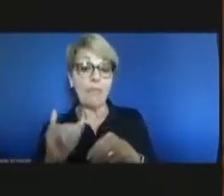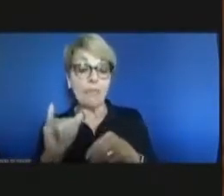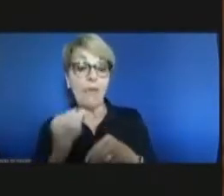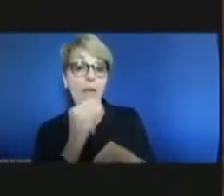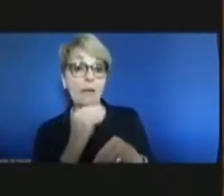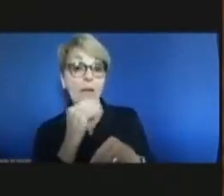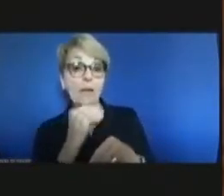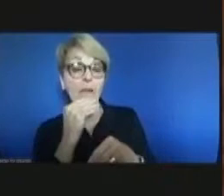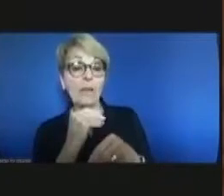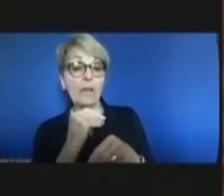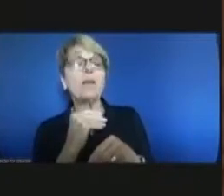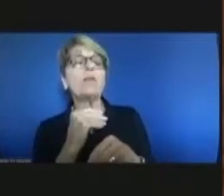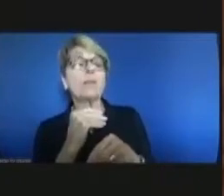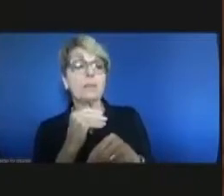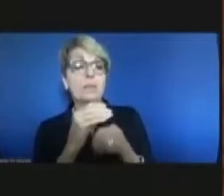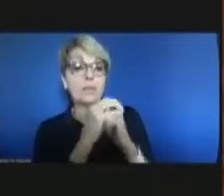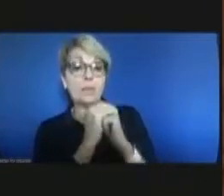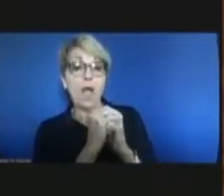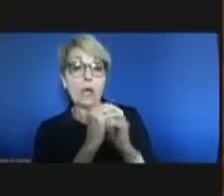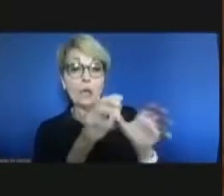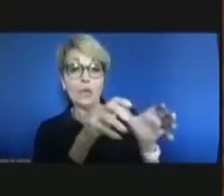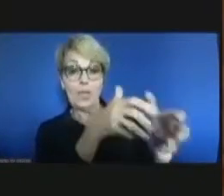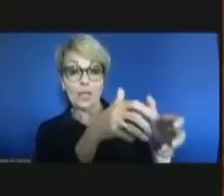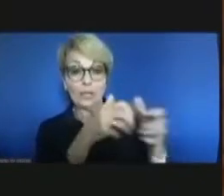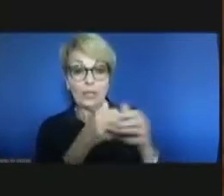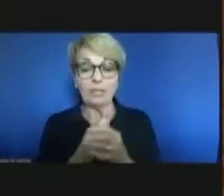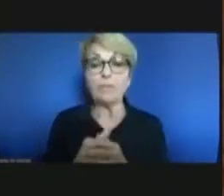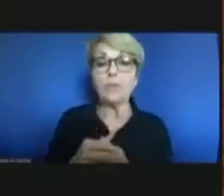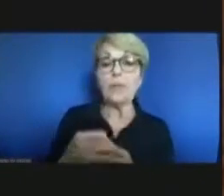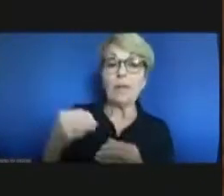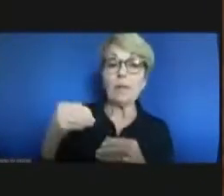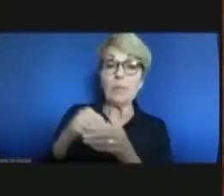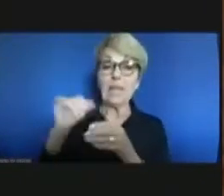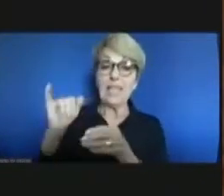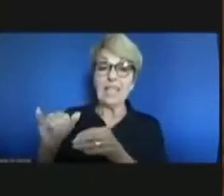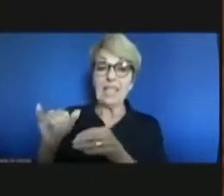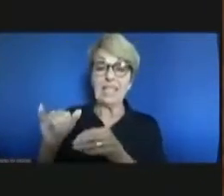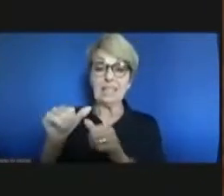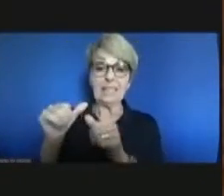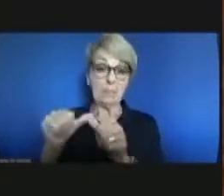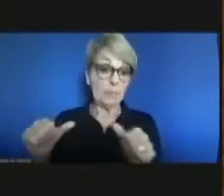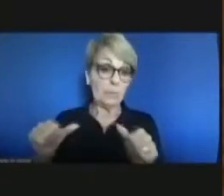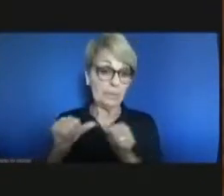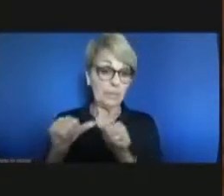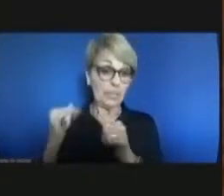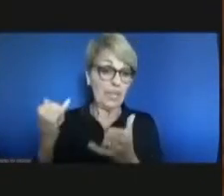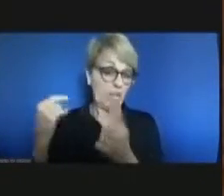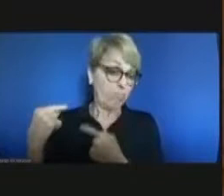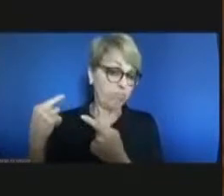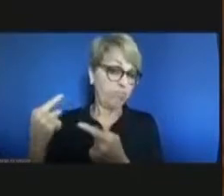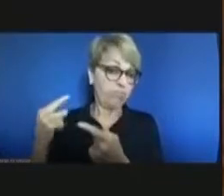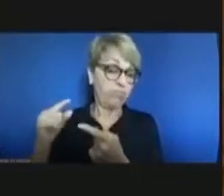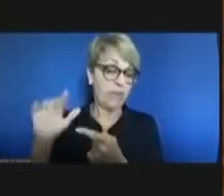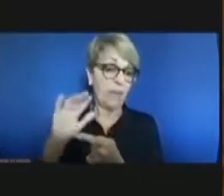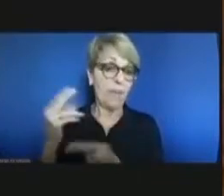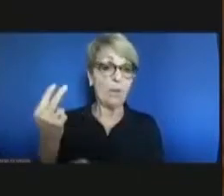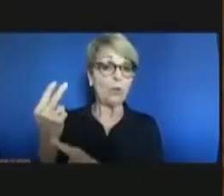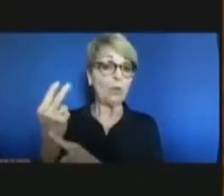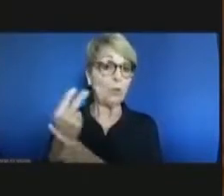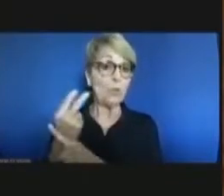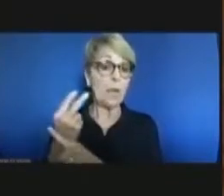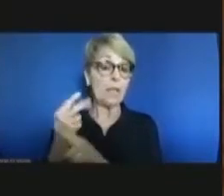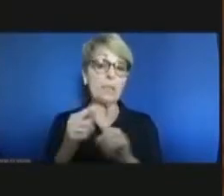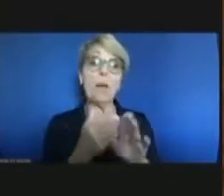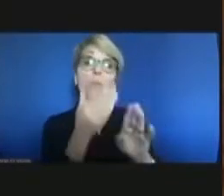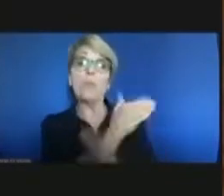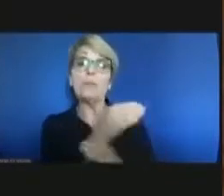I've been in this position, just about 2 months now. but I've been previously in the